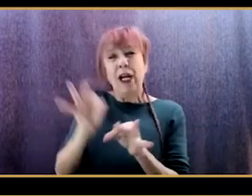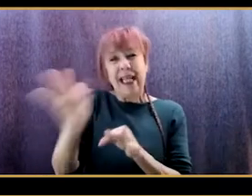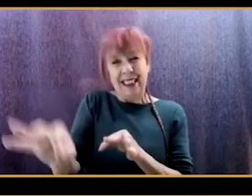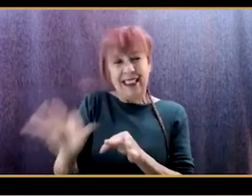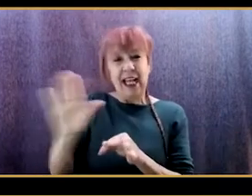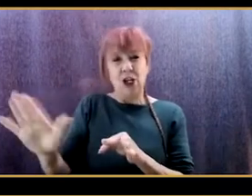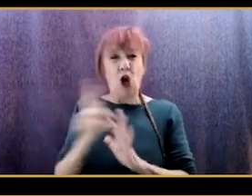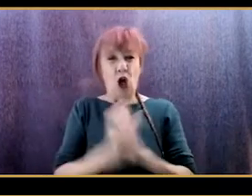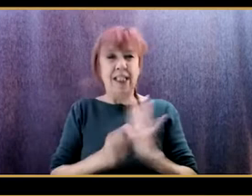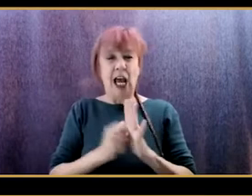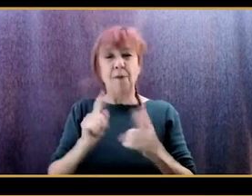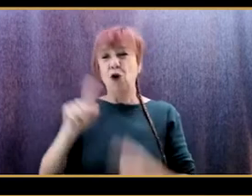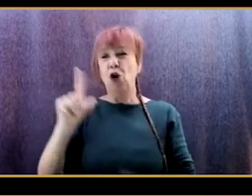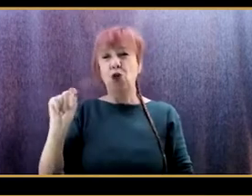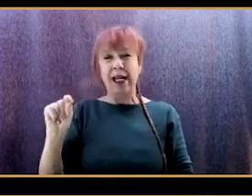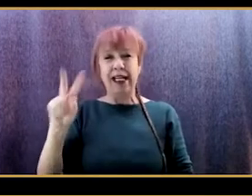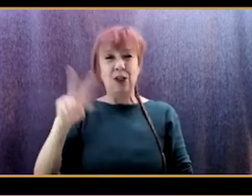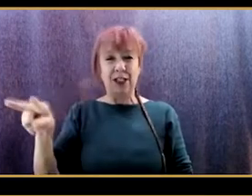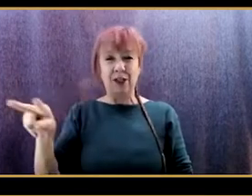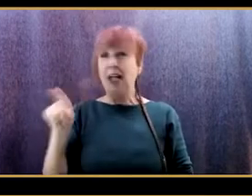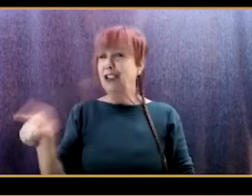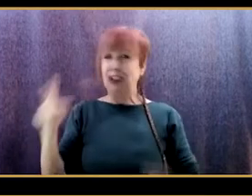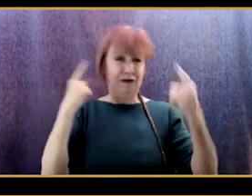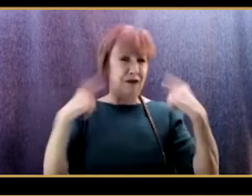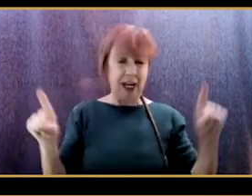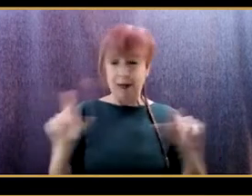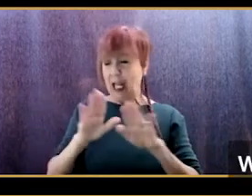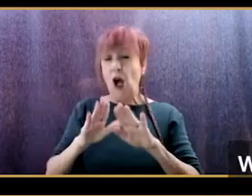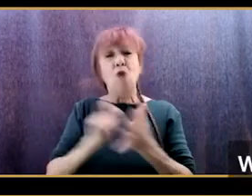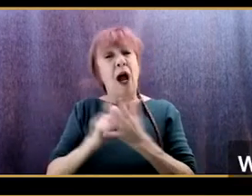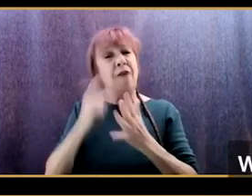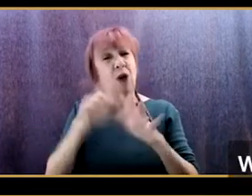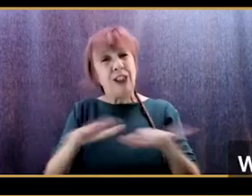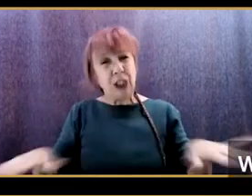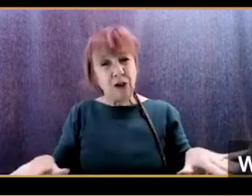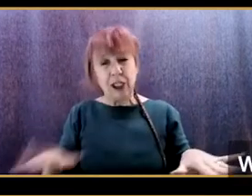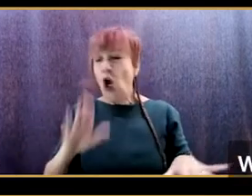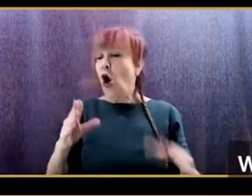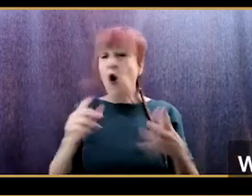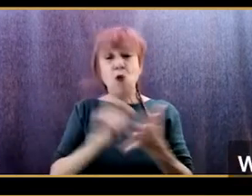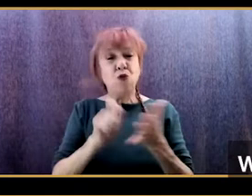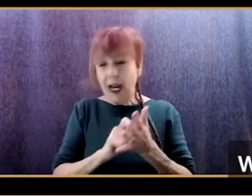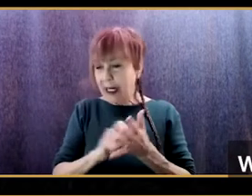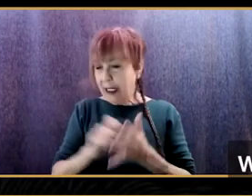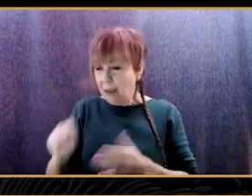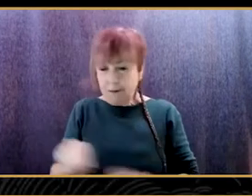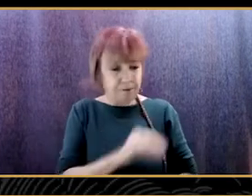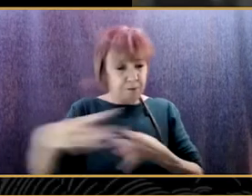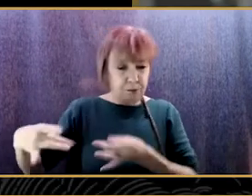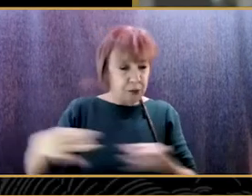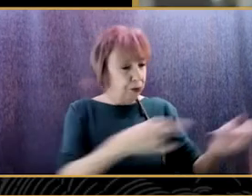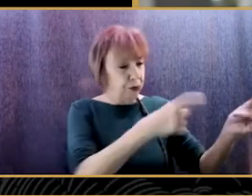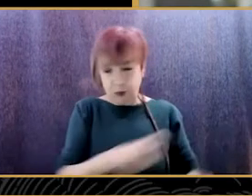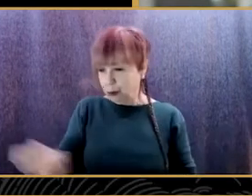extended to 2022. Naomi is an acclaimed children's writer whose writing moves seamlessly between ages in